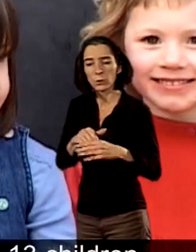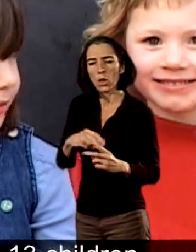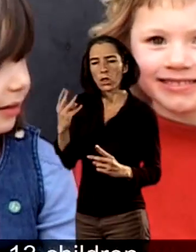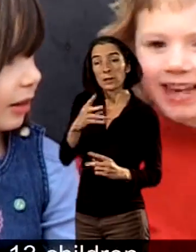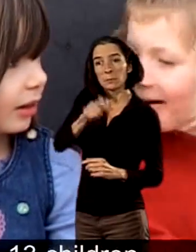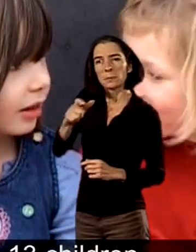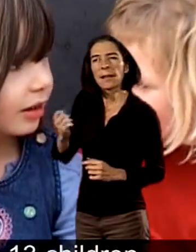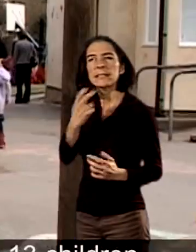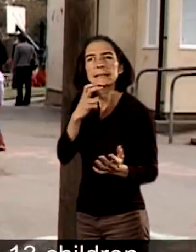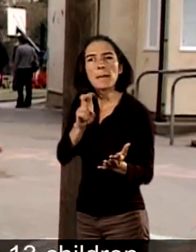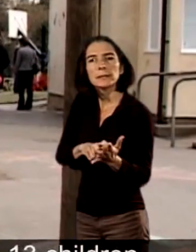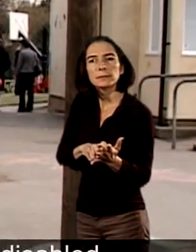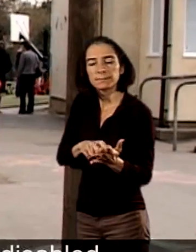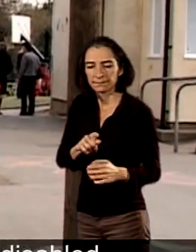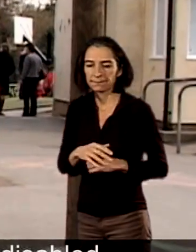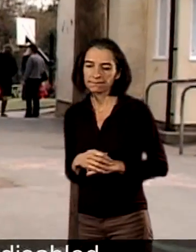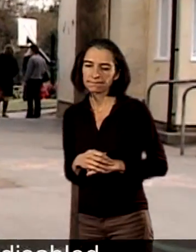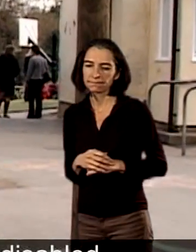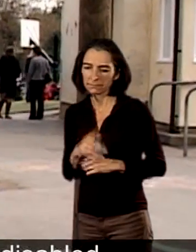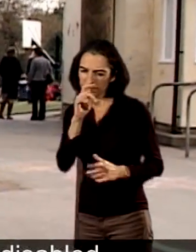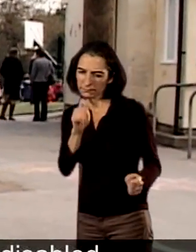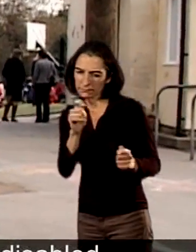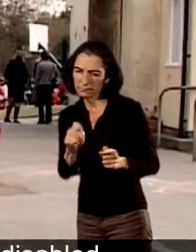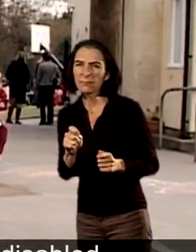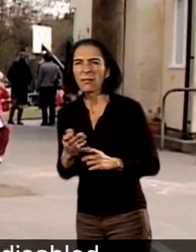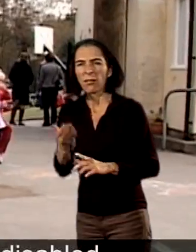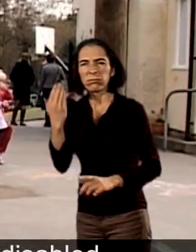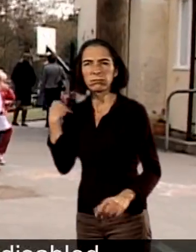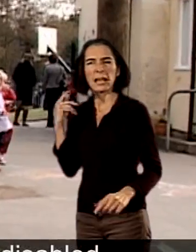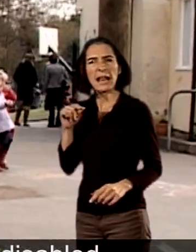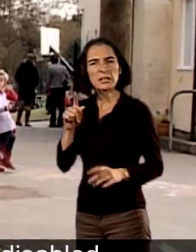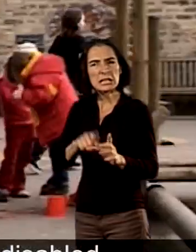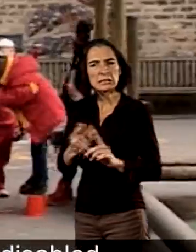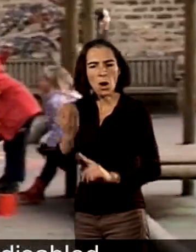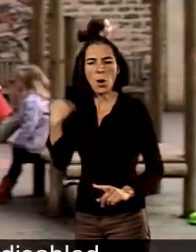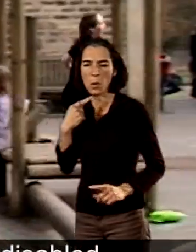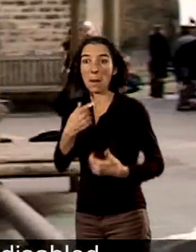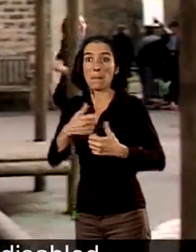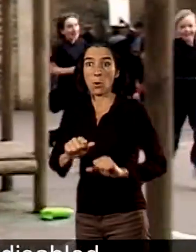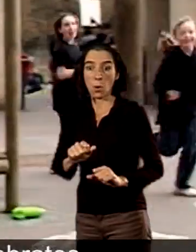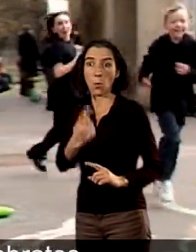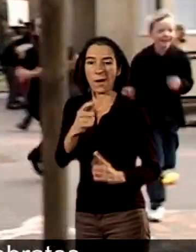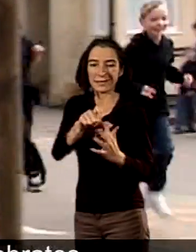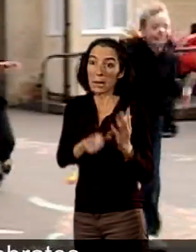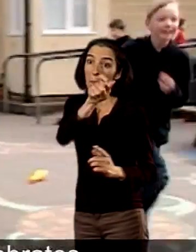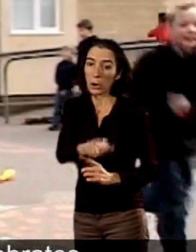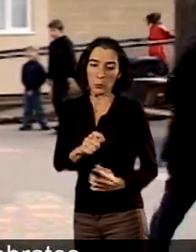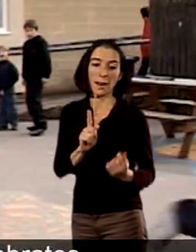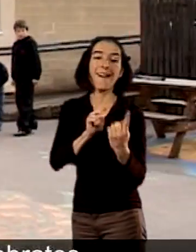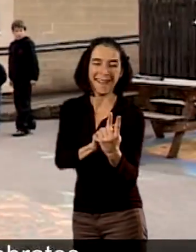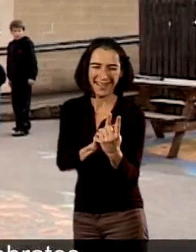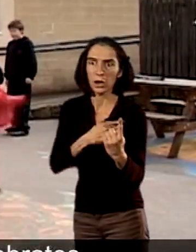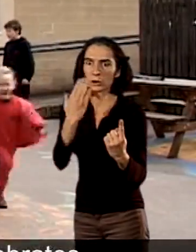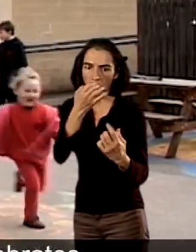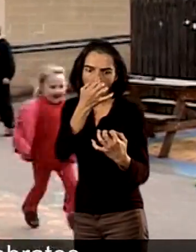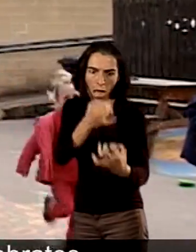of special educational need. Making adjustments to support one disabled pupil 11 years ago inspired the school to work towards an ethos